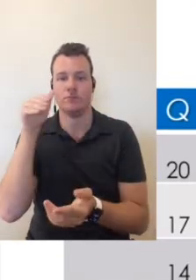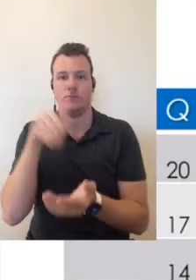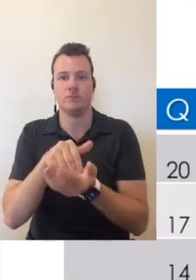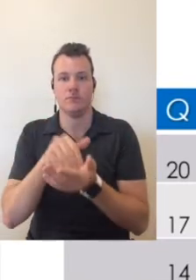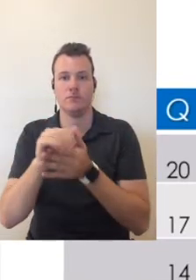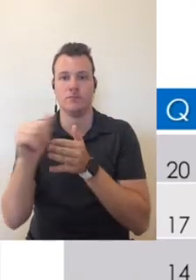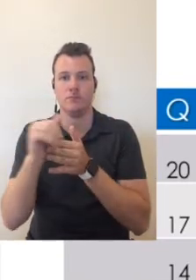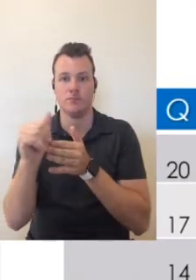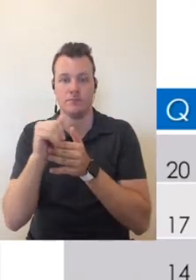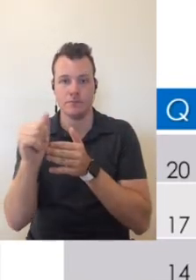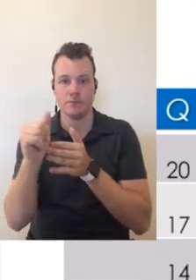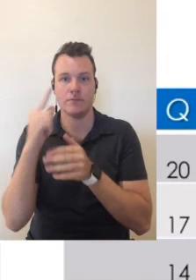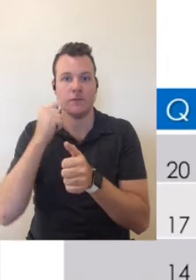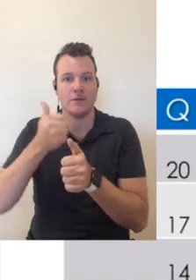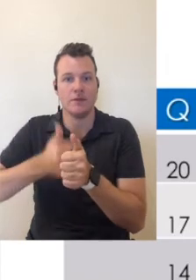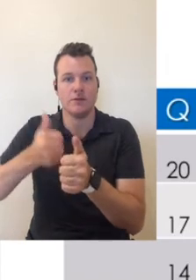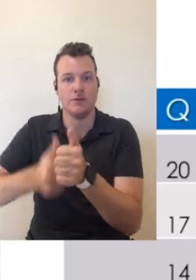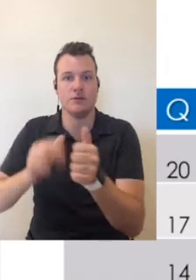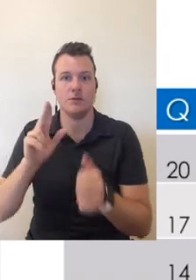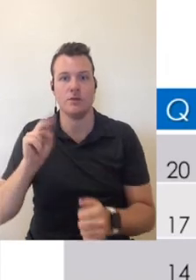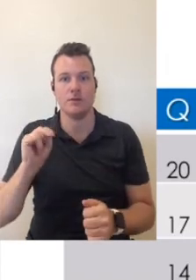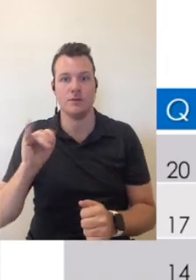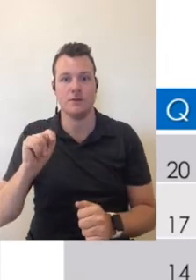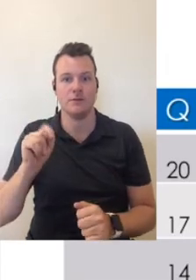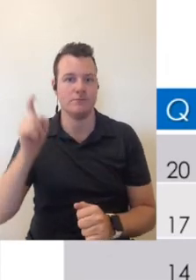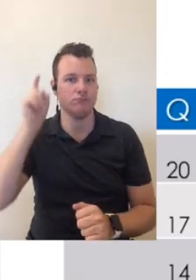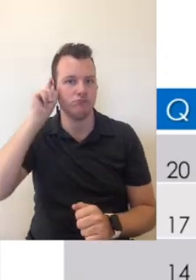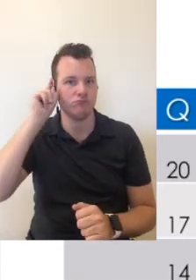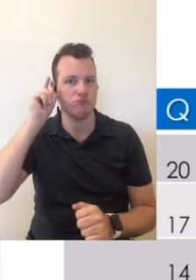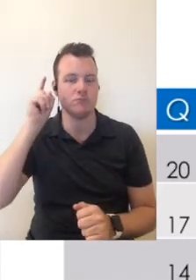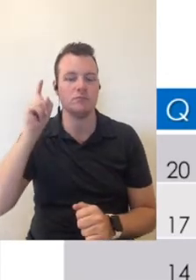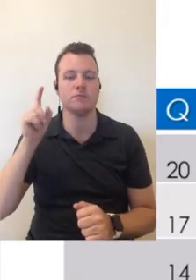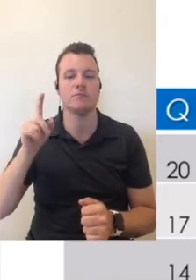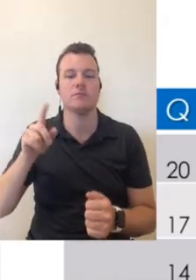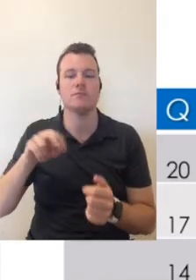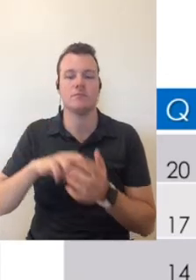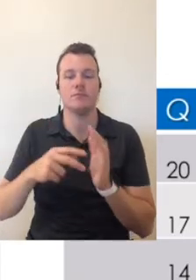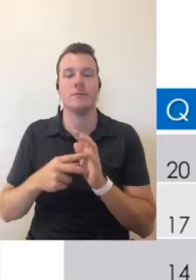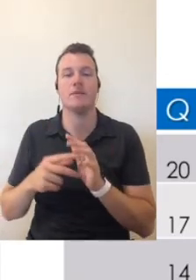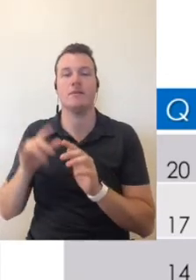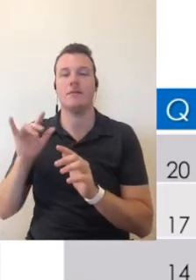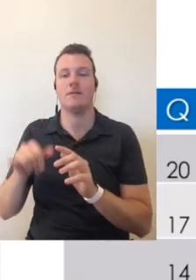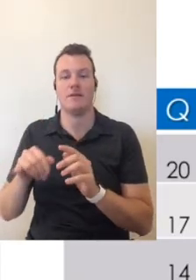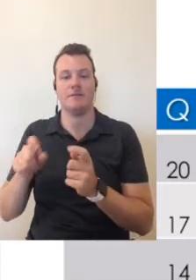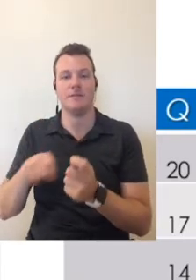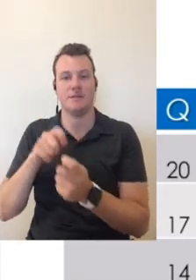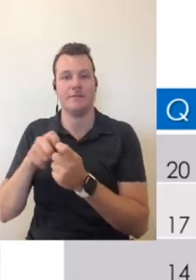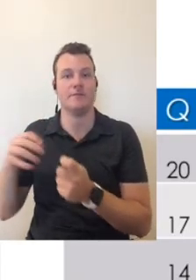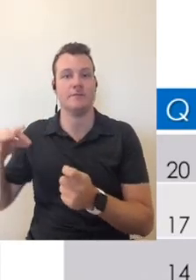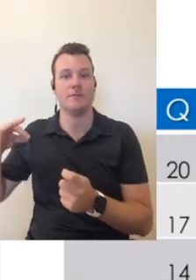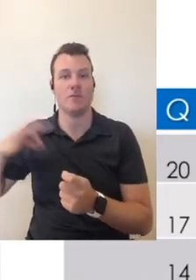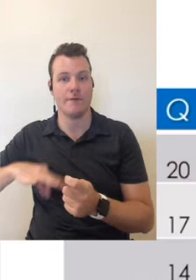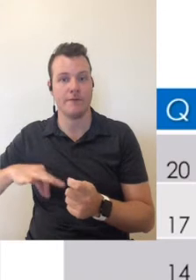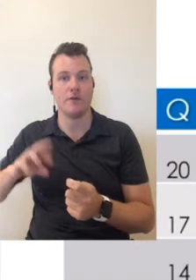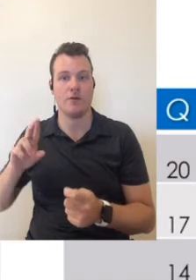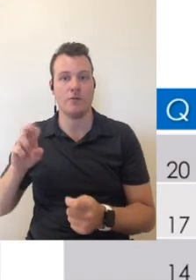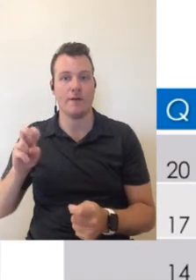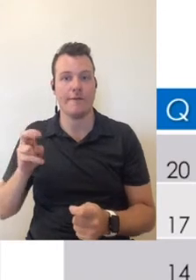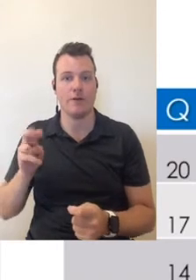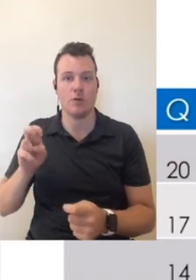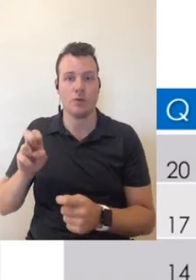times a thousand, which is $1,000 per unit for the price, which gives us a revenue for that line